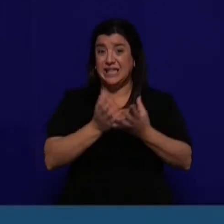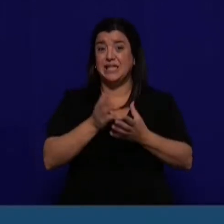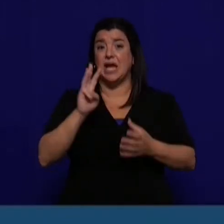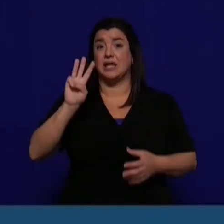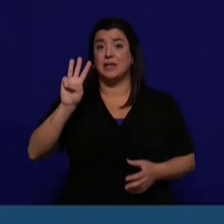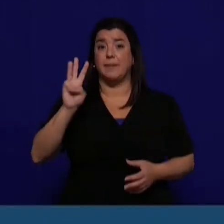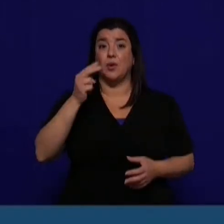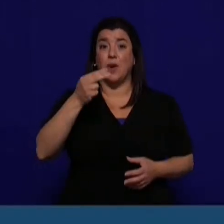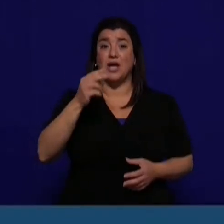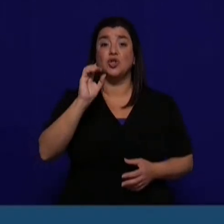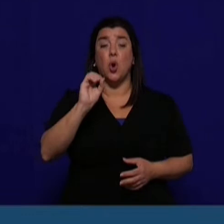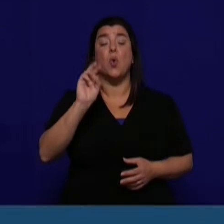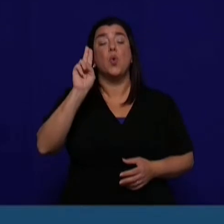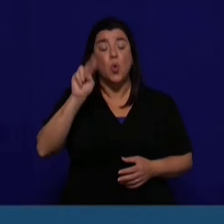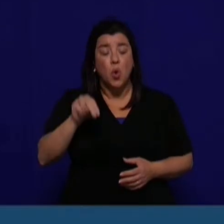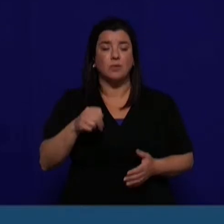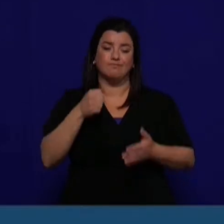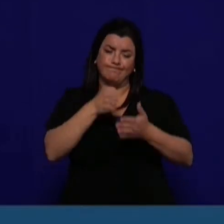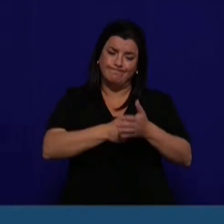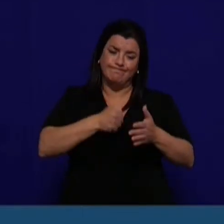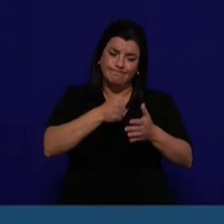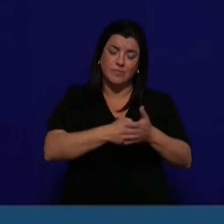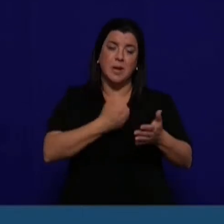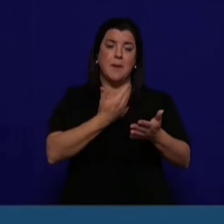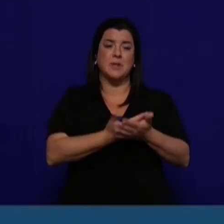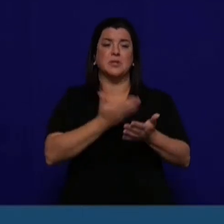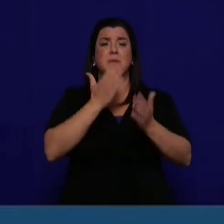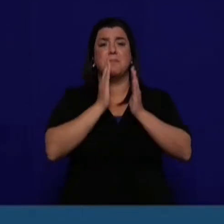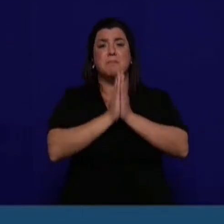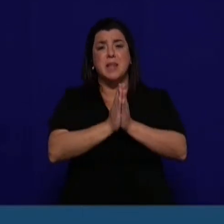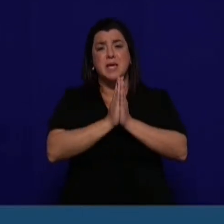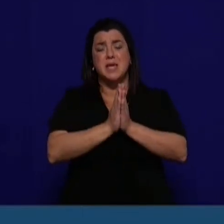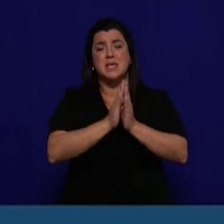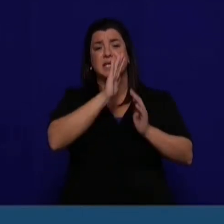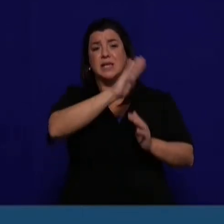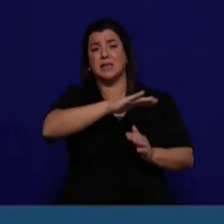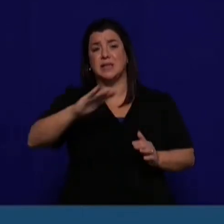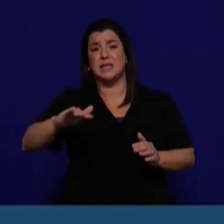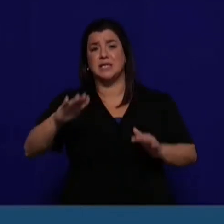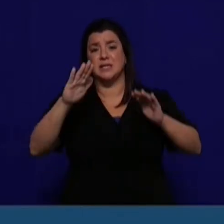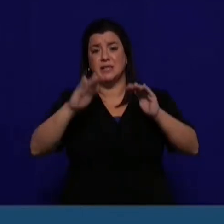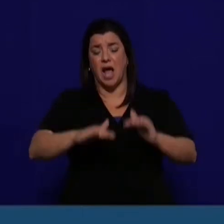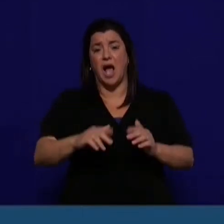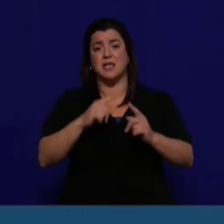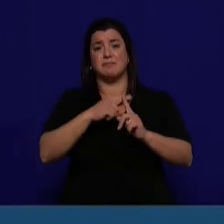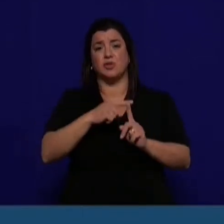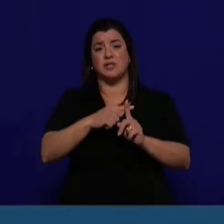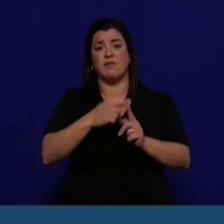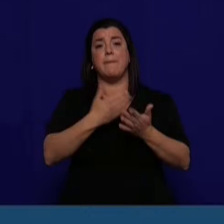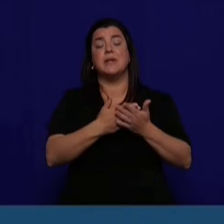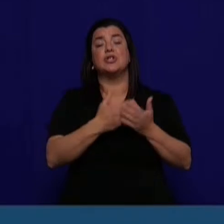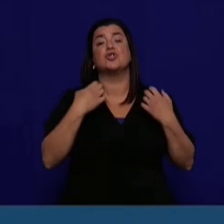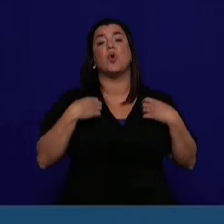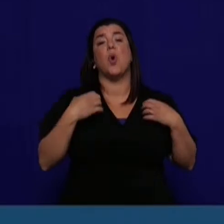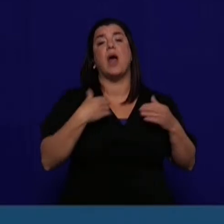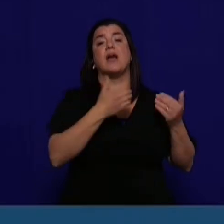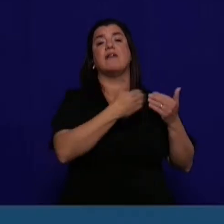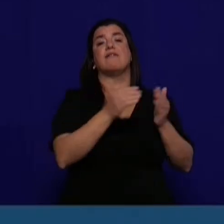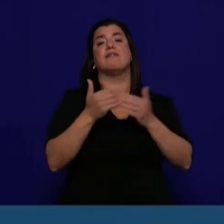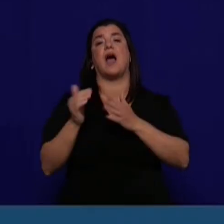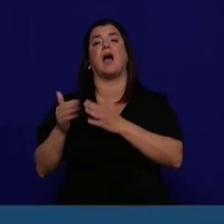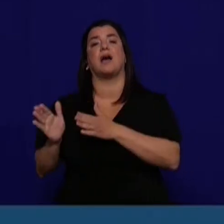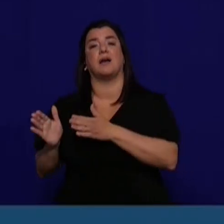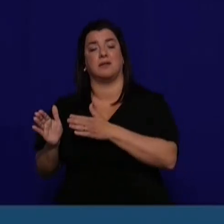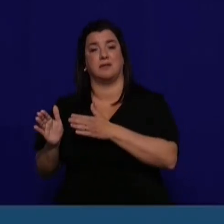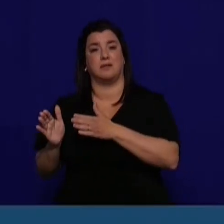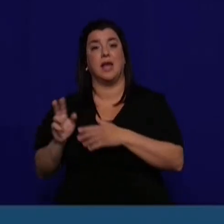li nagħmlu minn kollox biex innaqsu n-numri fil-komunità biex inkunu nistgħu niftħu l-iskejjel. U infatti minn nhar